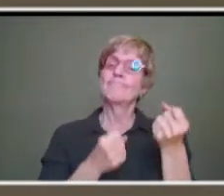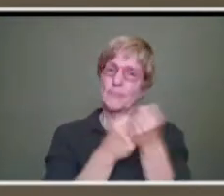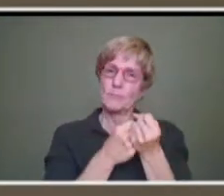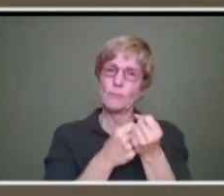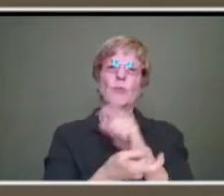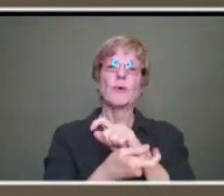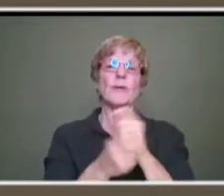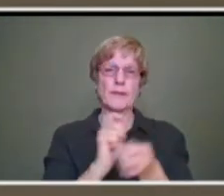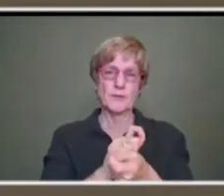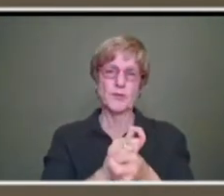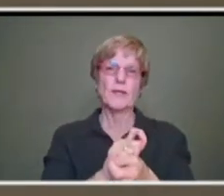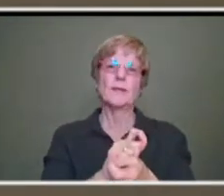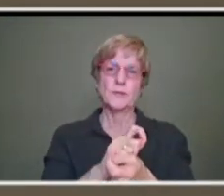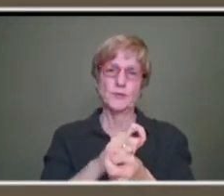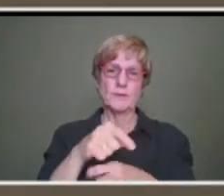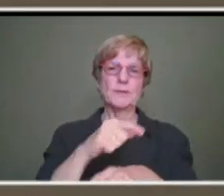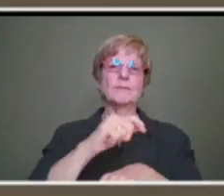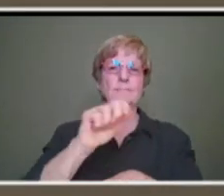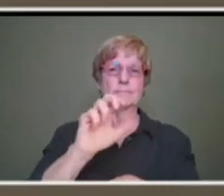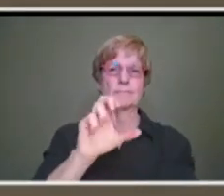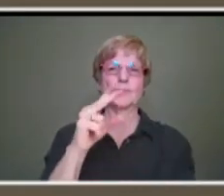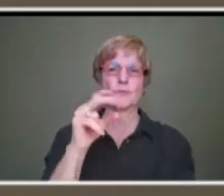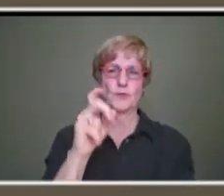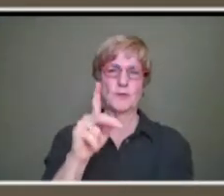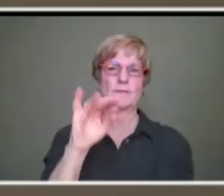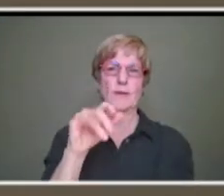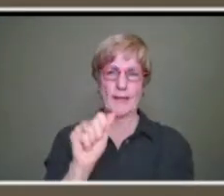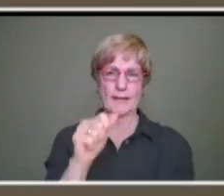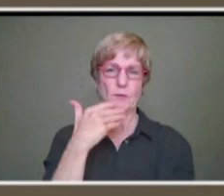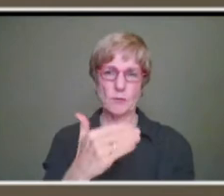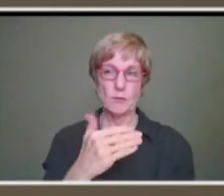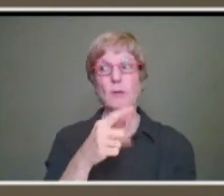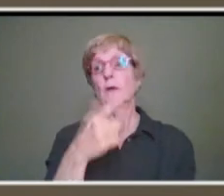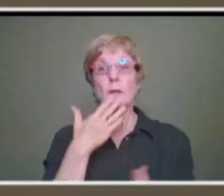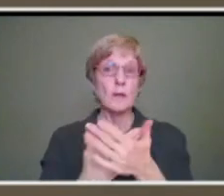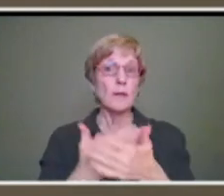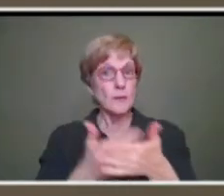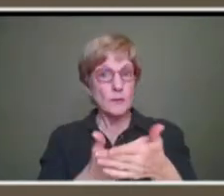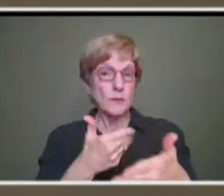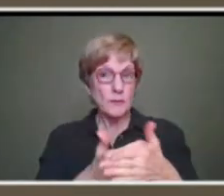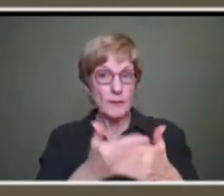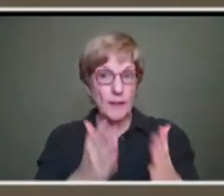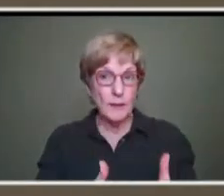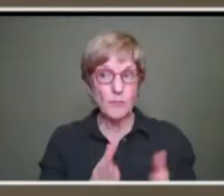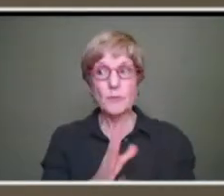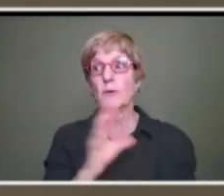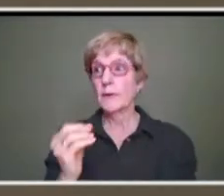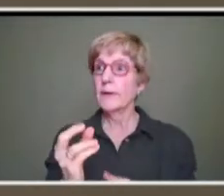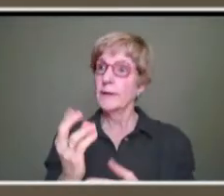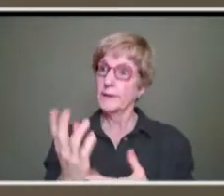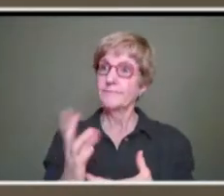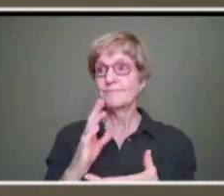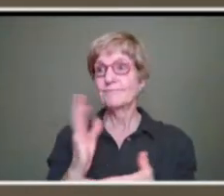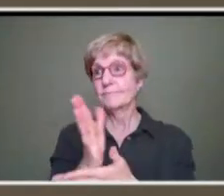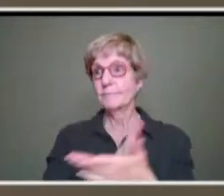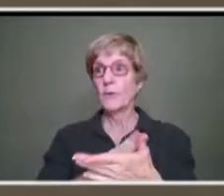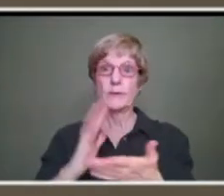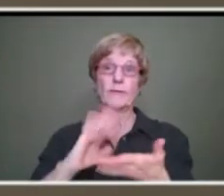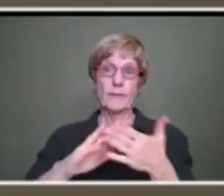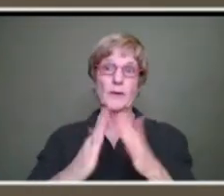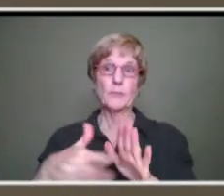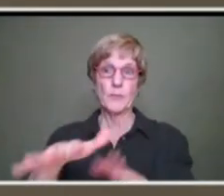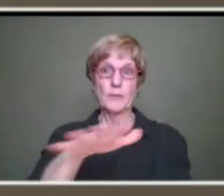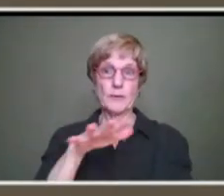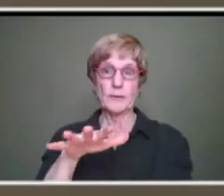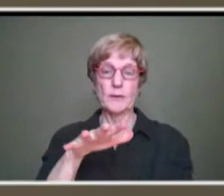and the reason they're supportive is simple not only is Chick-fil-A a good neighbor and is part of their community this